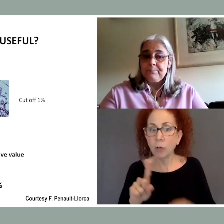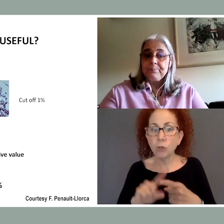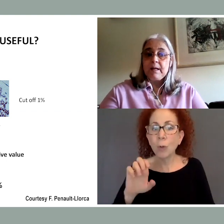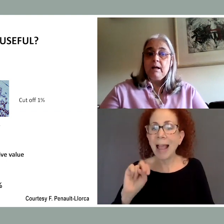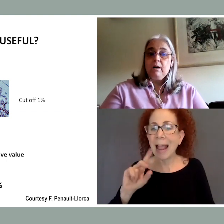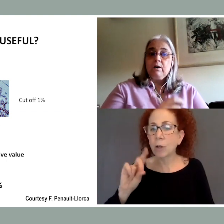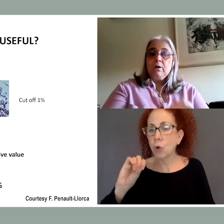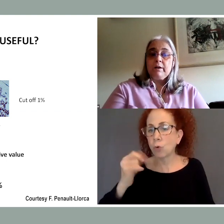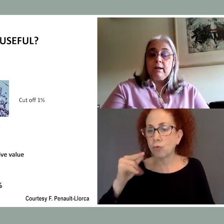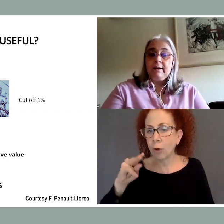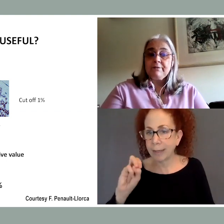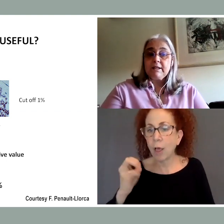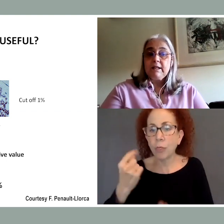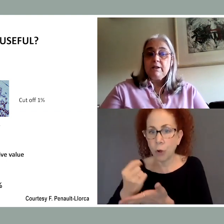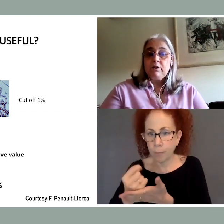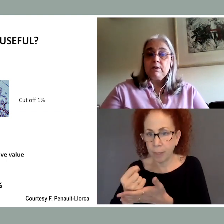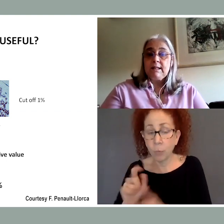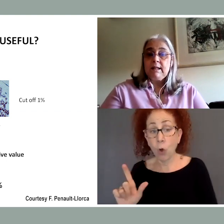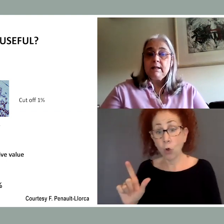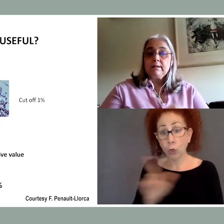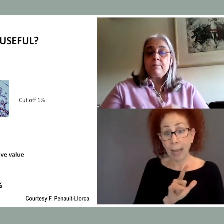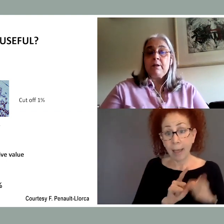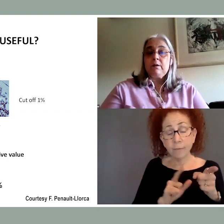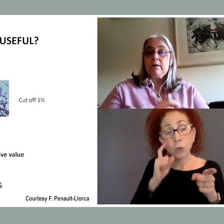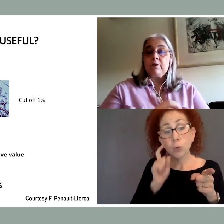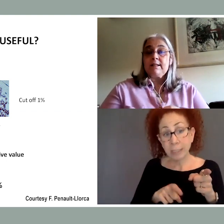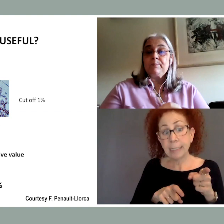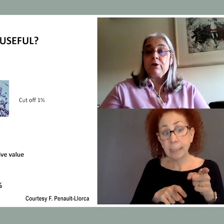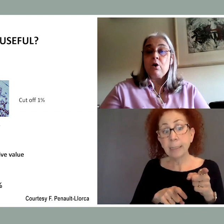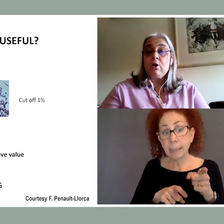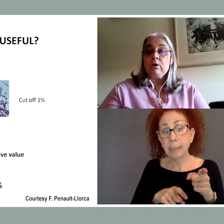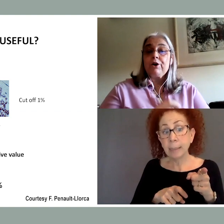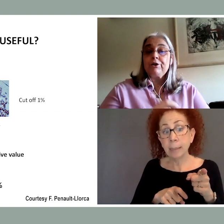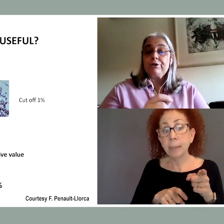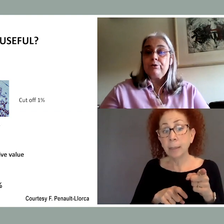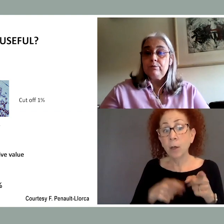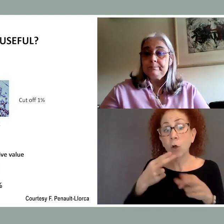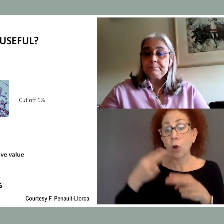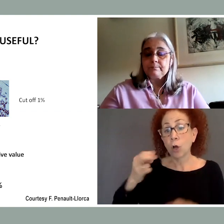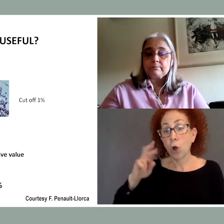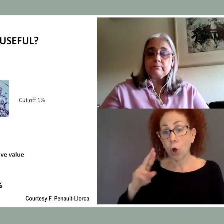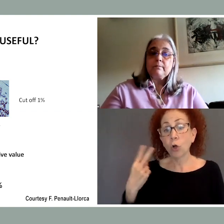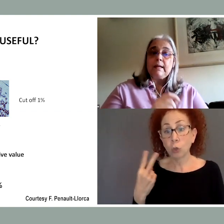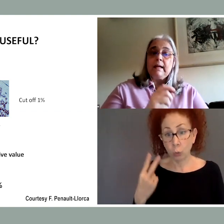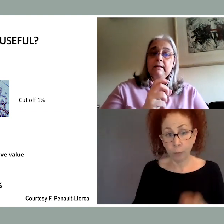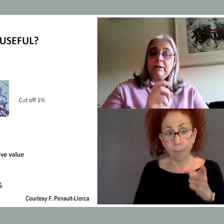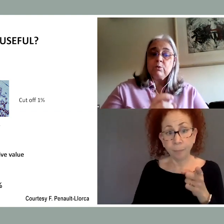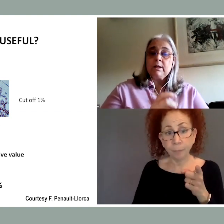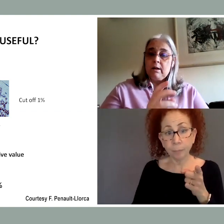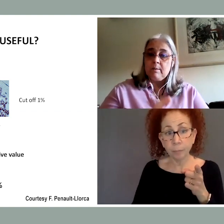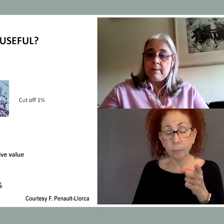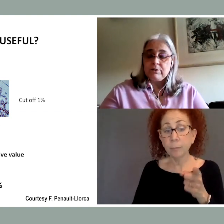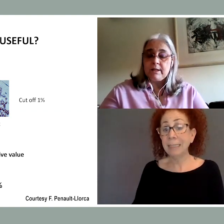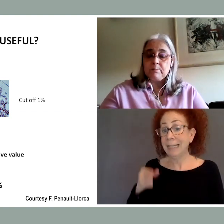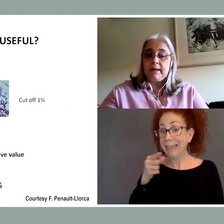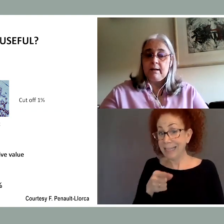therapy. On your left, you see a receptor called HER2. And this one,